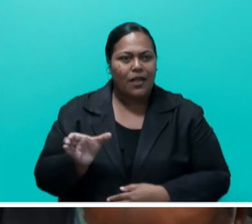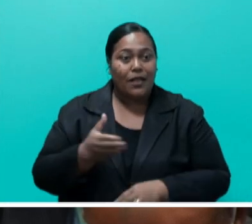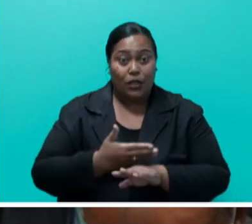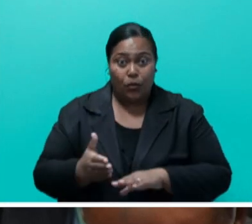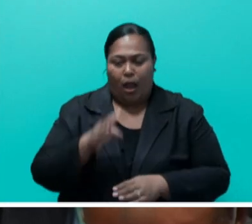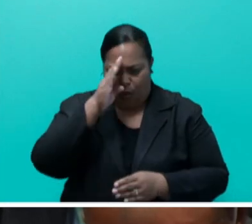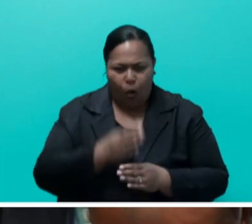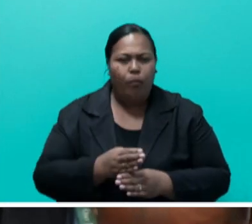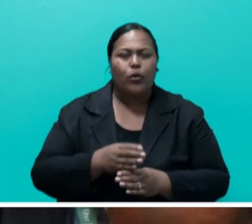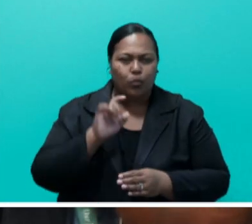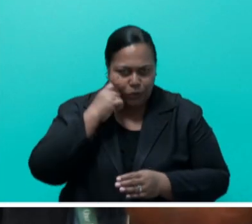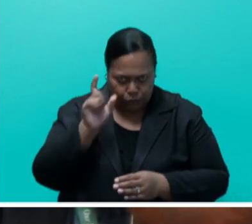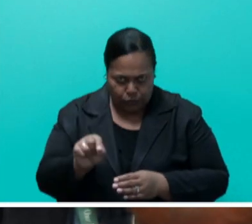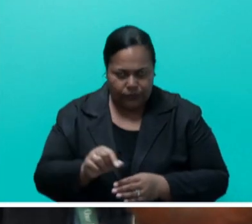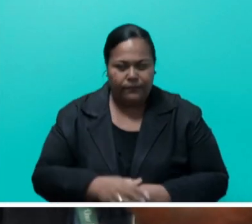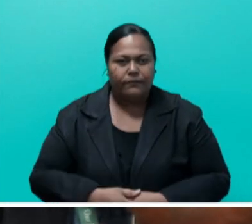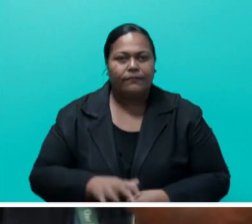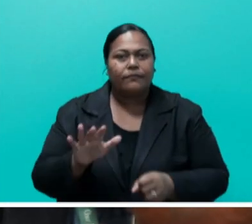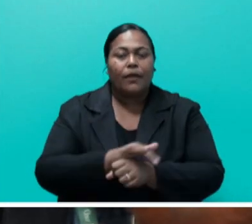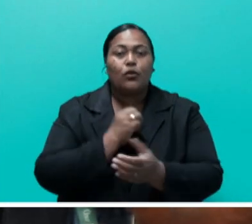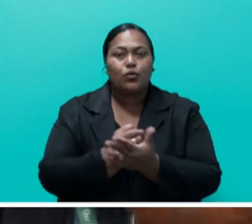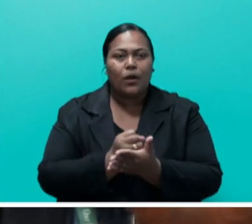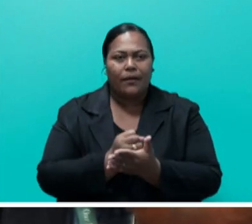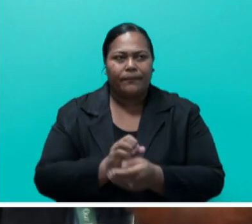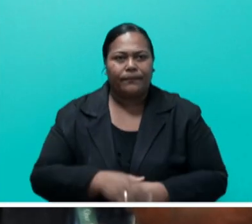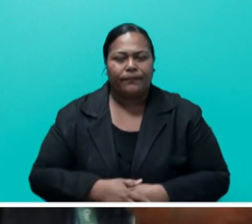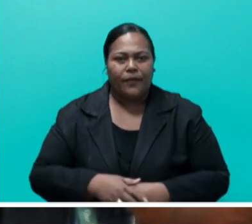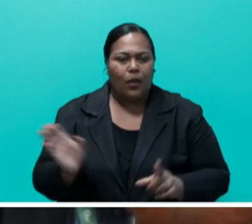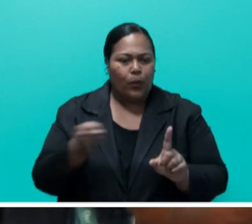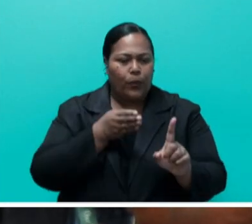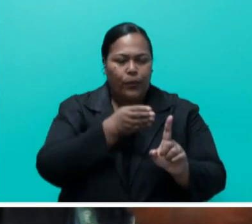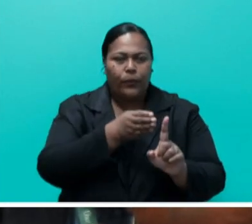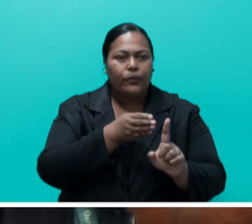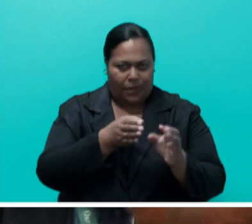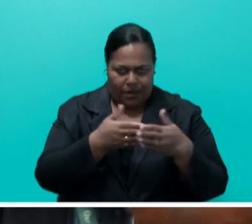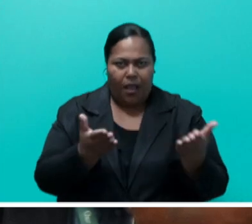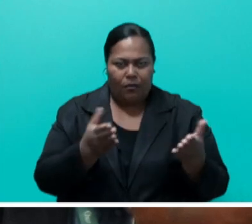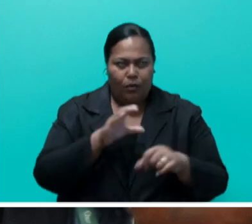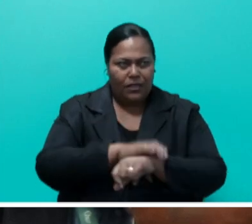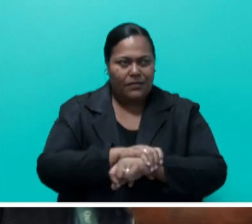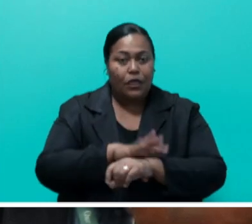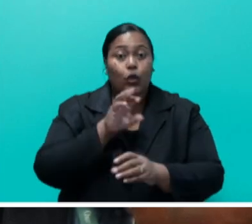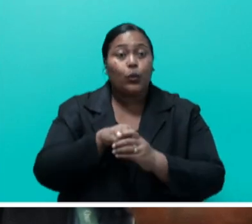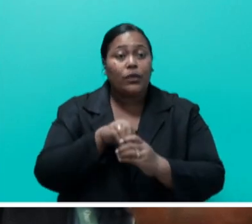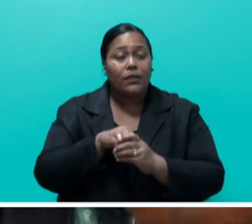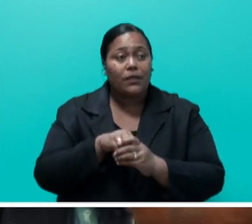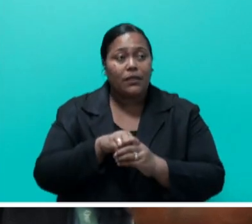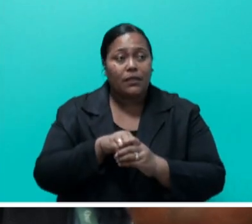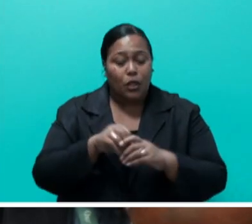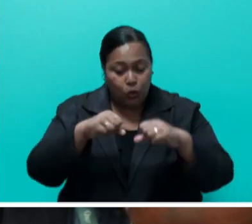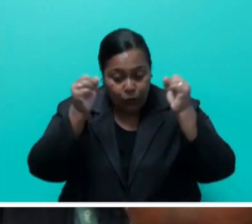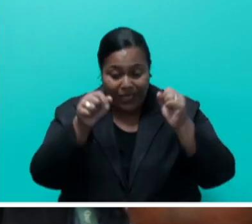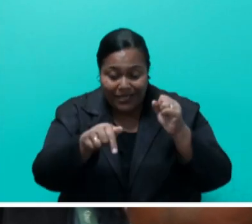do the need to make sure that they, reset the directions for the police, including, looking at the